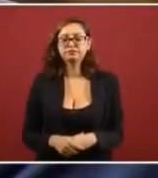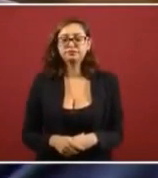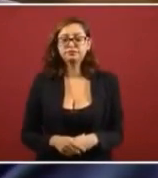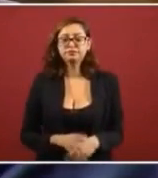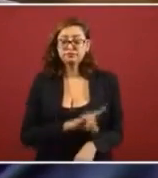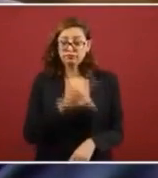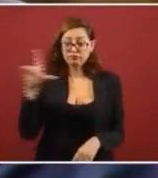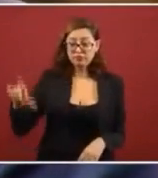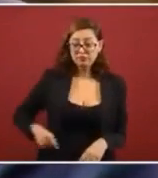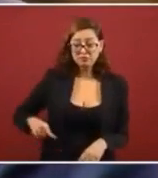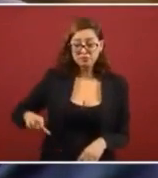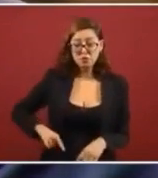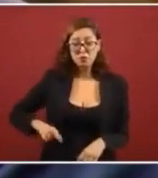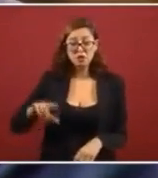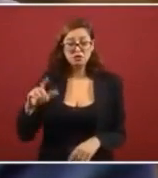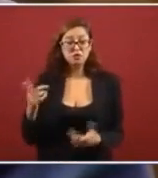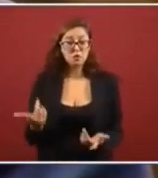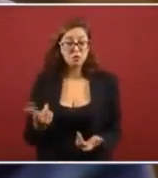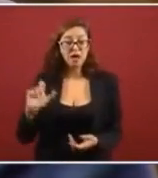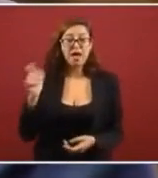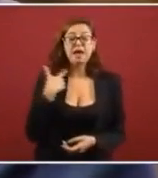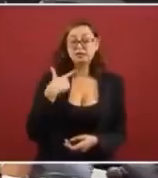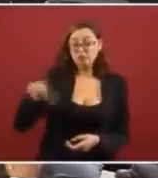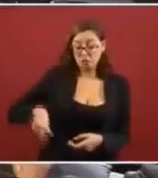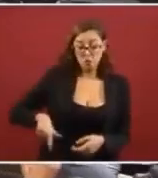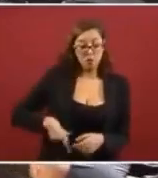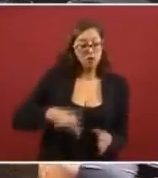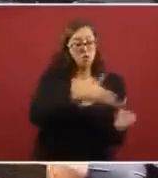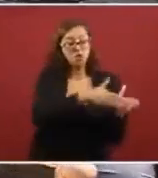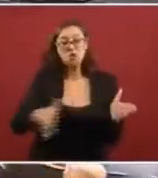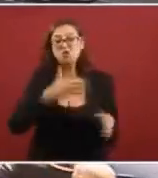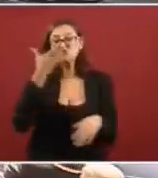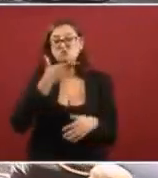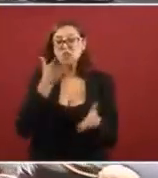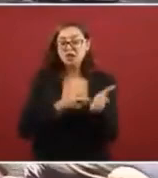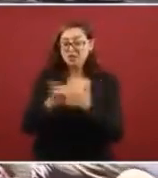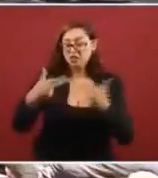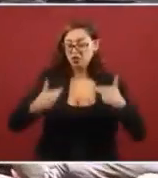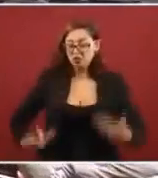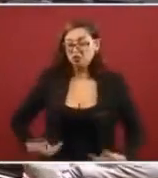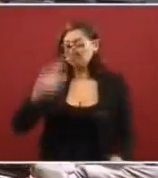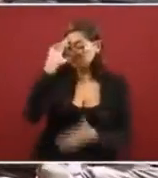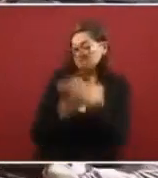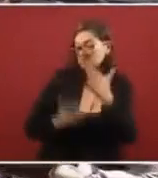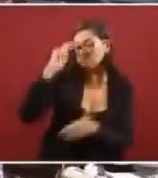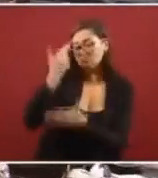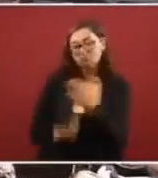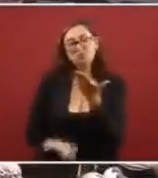the principal violator of human rights